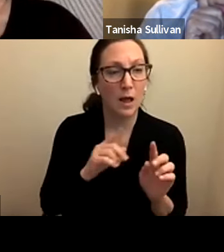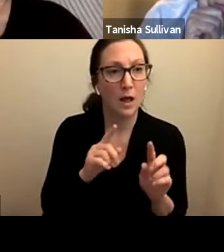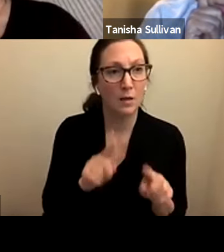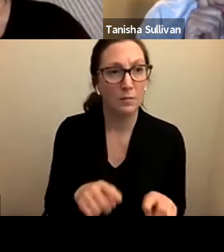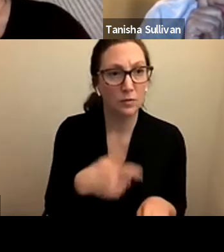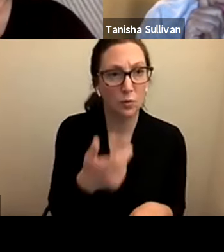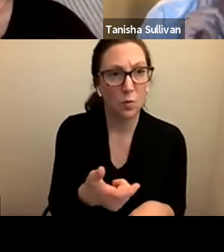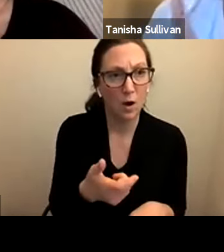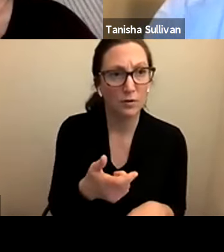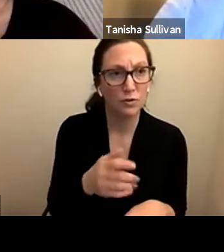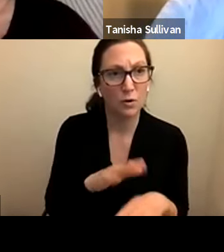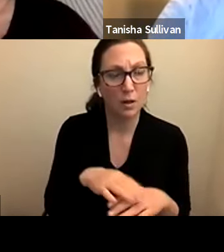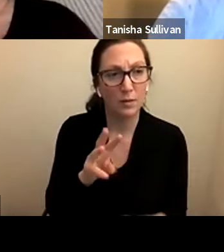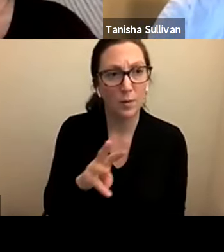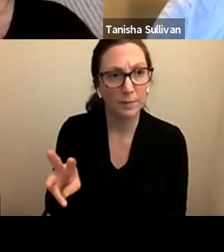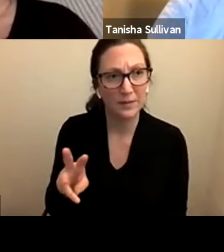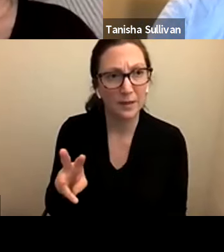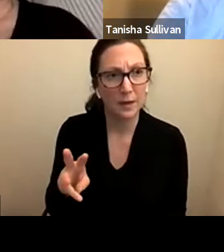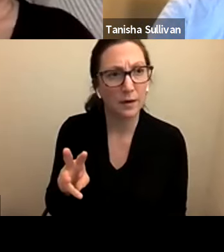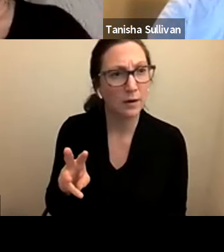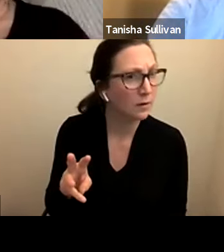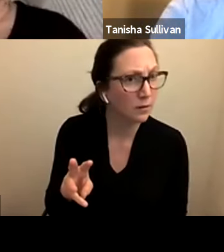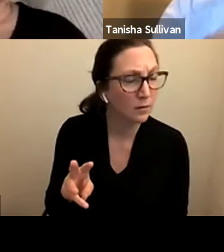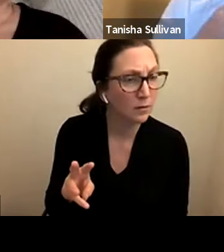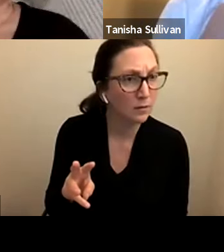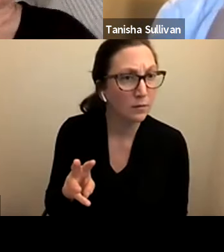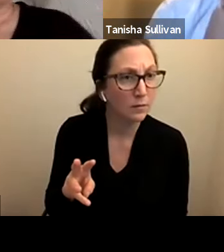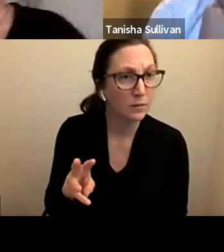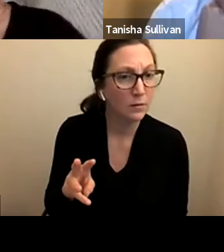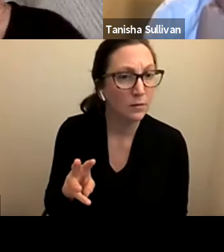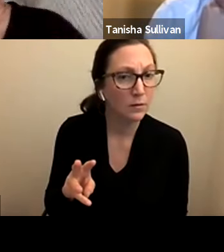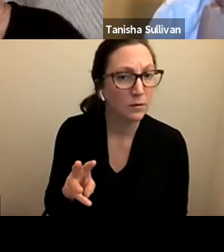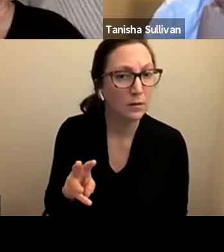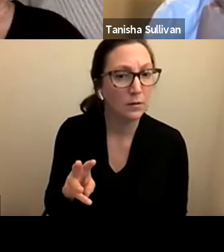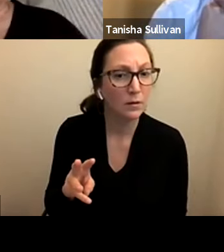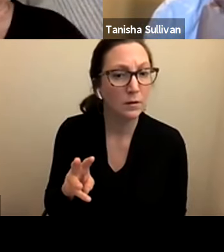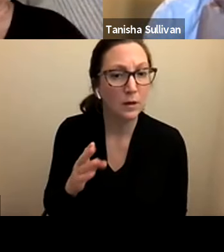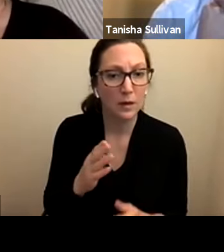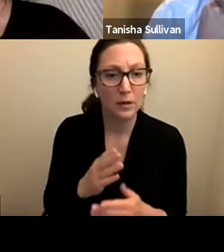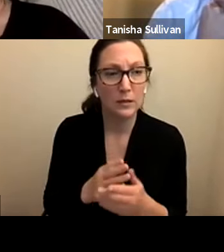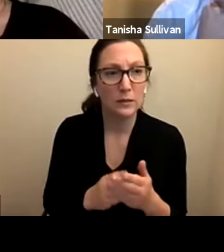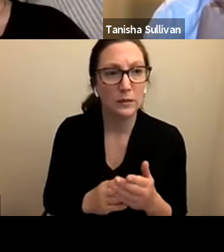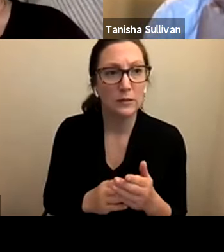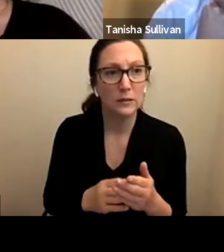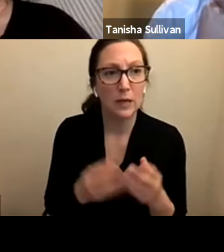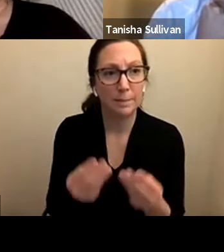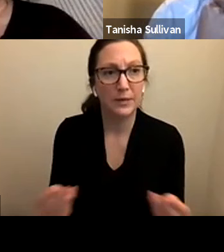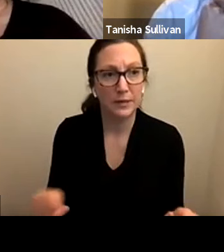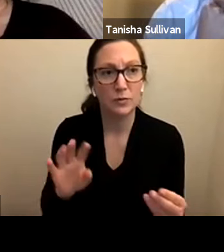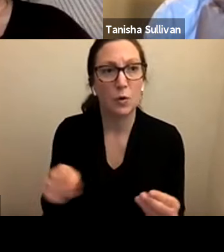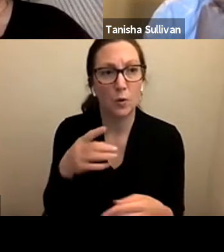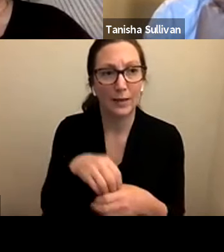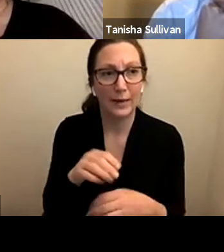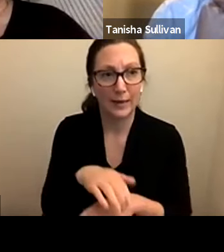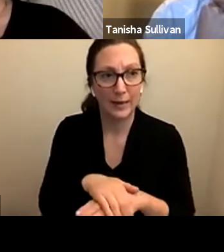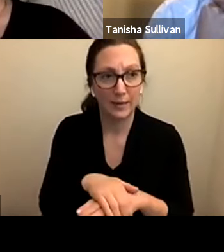and I realized that actually in the BPS website, most of the materials are only in English. The agenda is translated